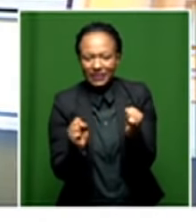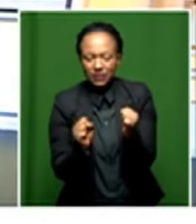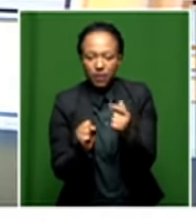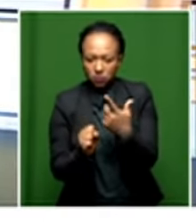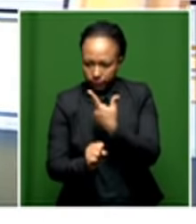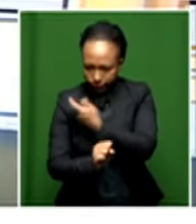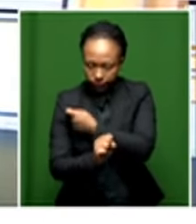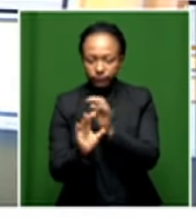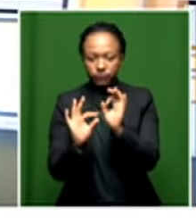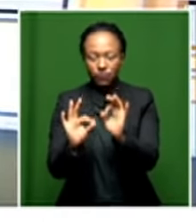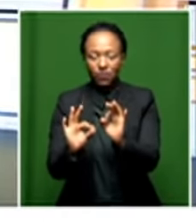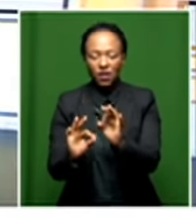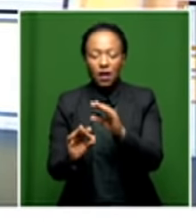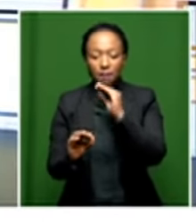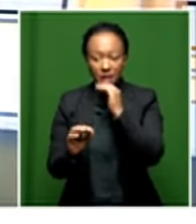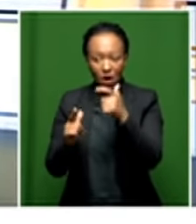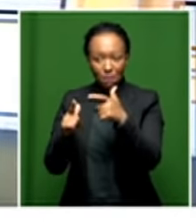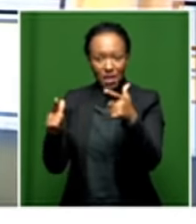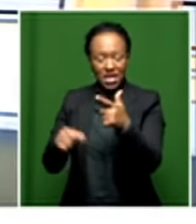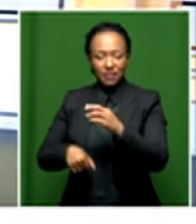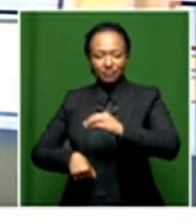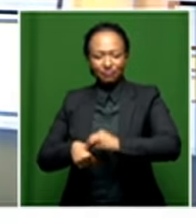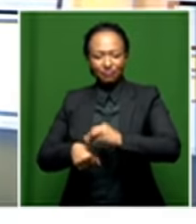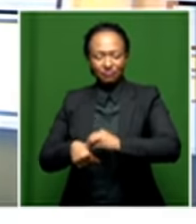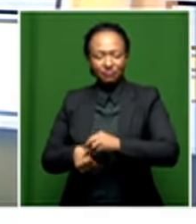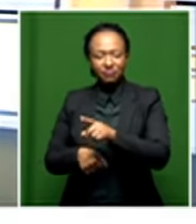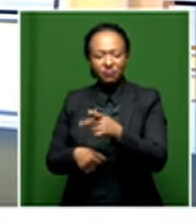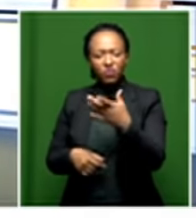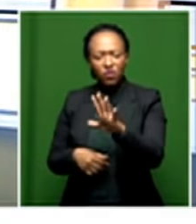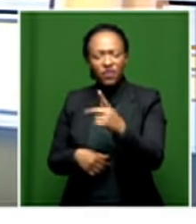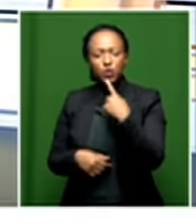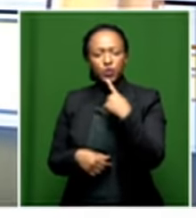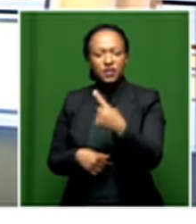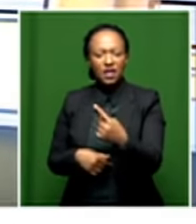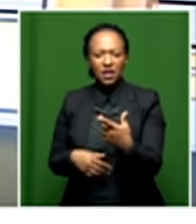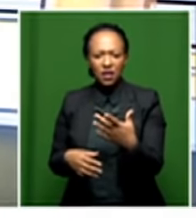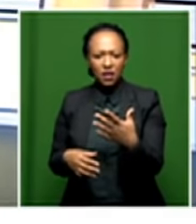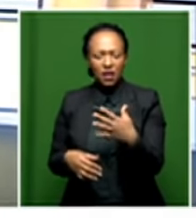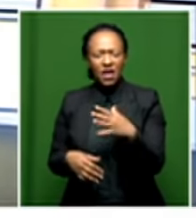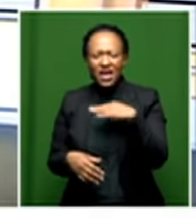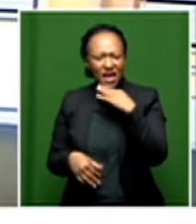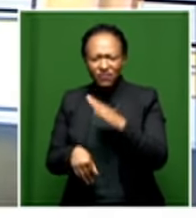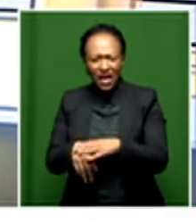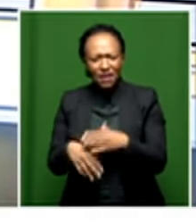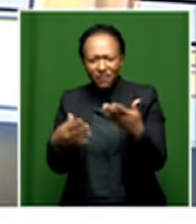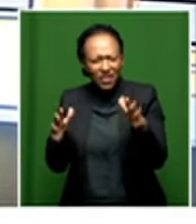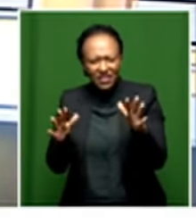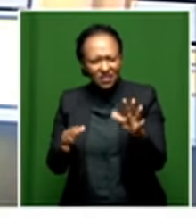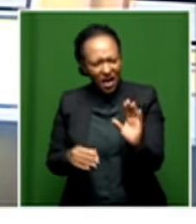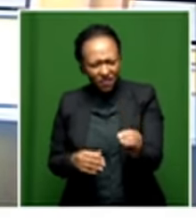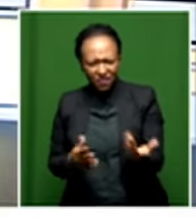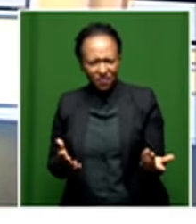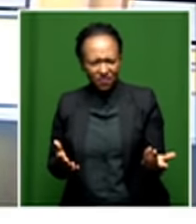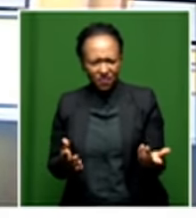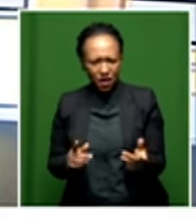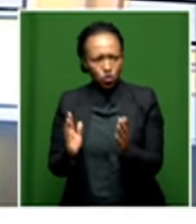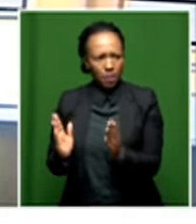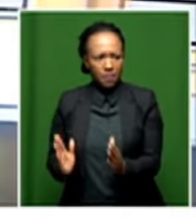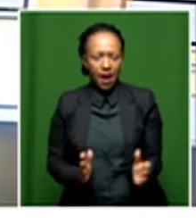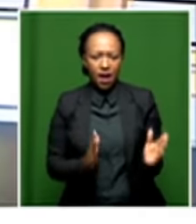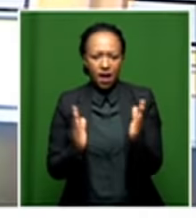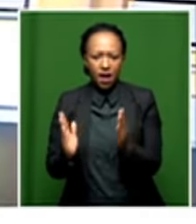these are big problems. And like you say, there has been enough time to prepare for this, but from what you're